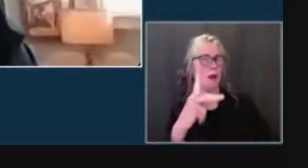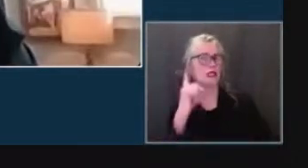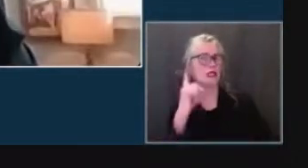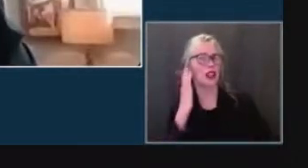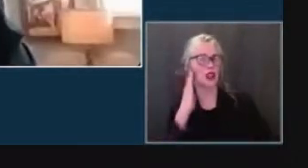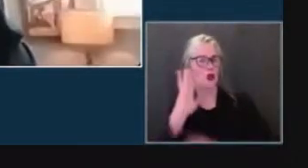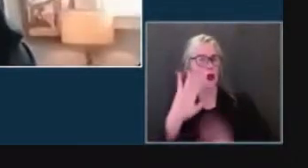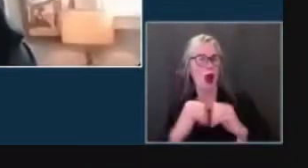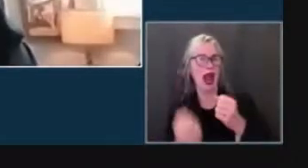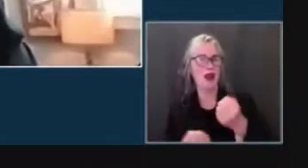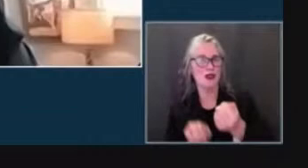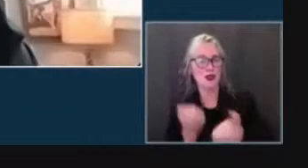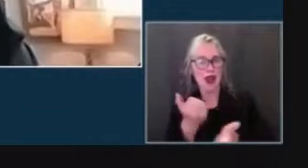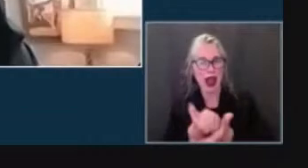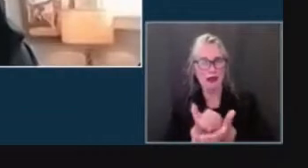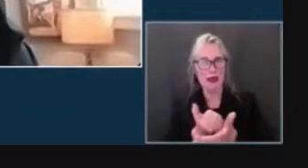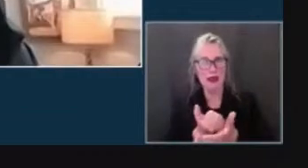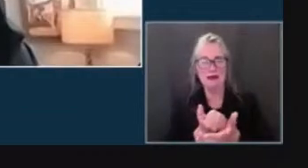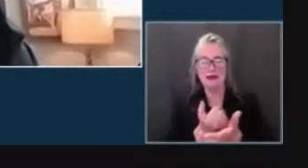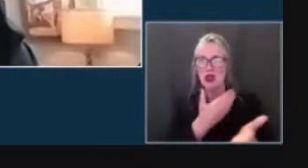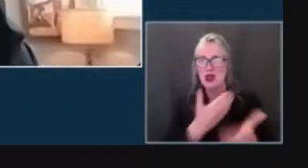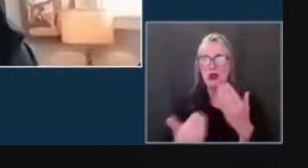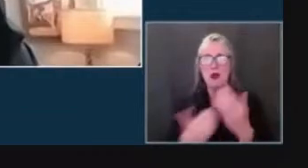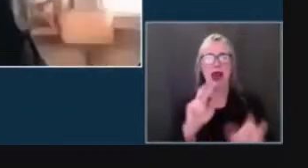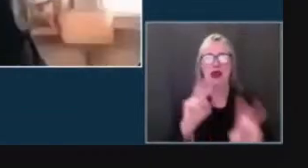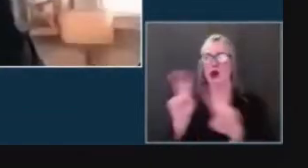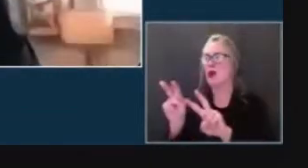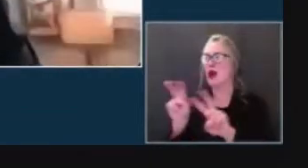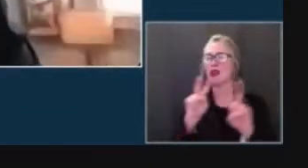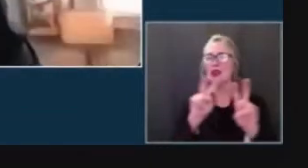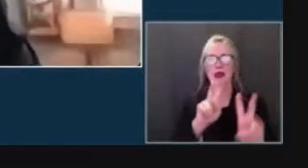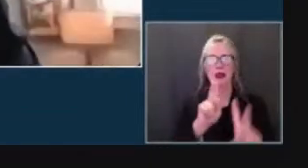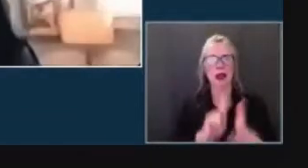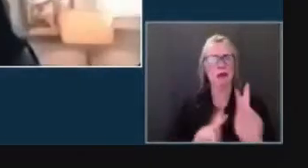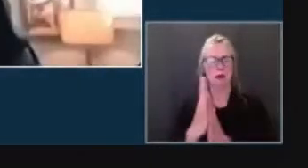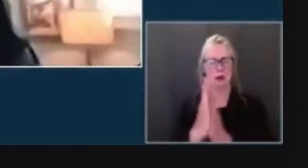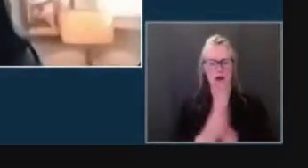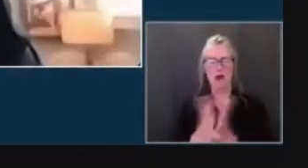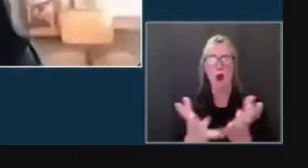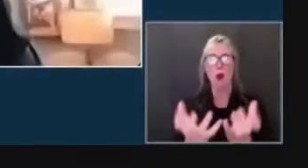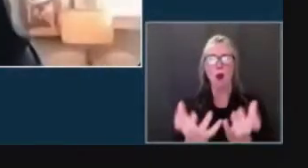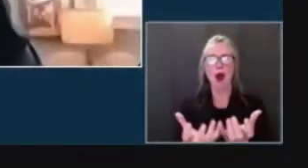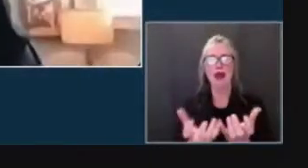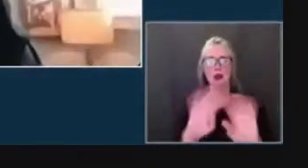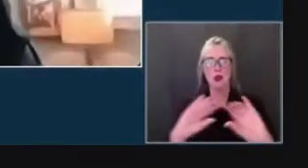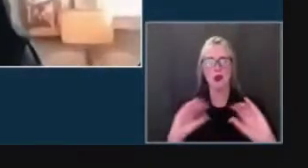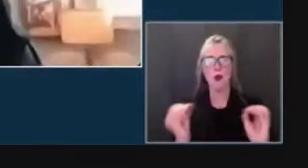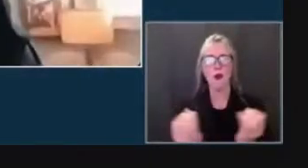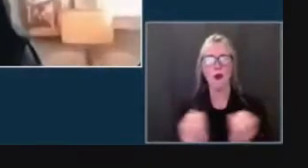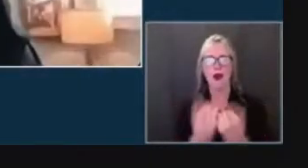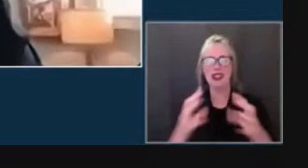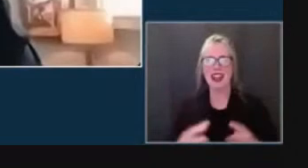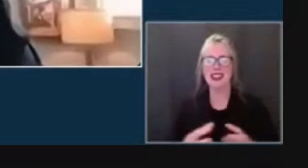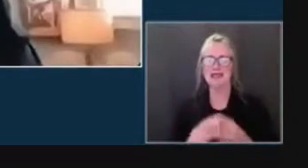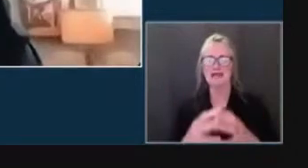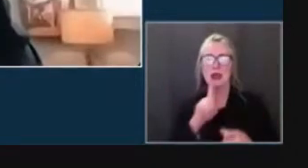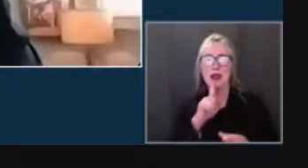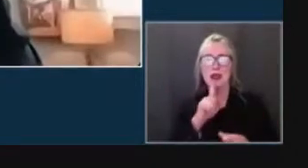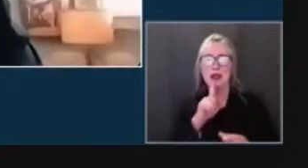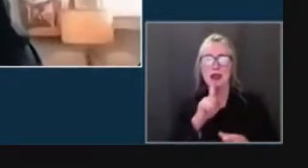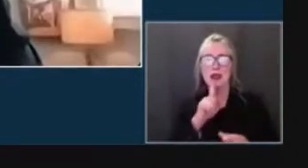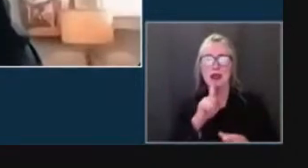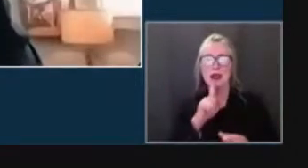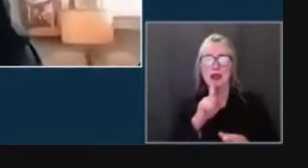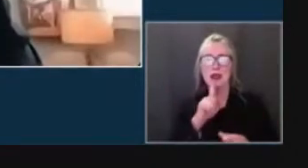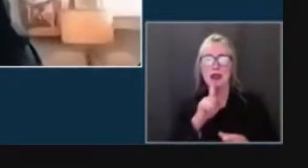every direction we look, there are folks who want to organize. It's our job to make sure they have a fair shot at it.